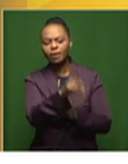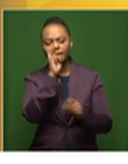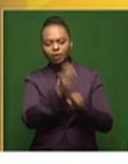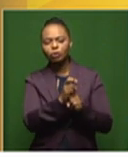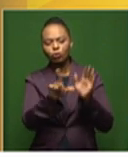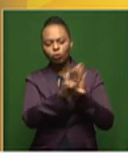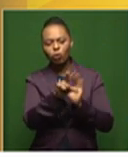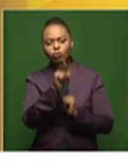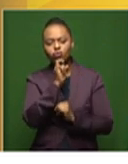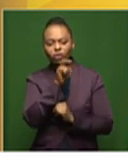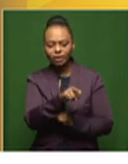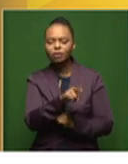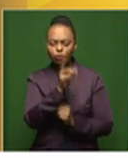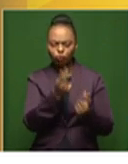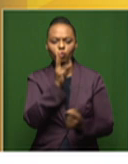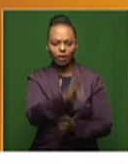law, we'll do so.